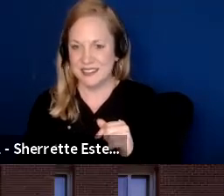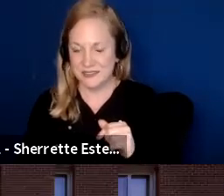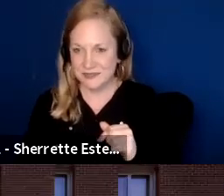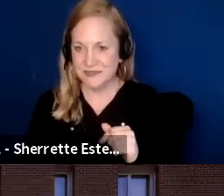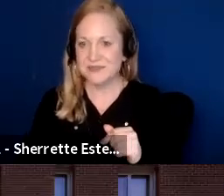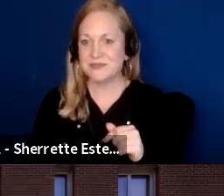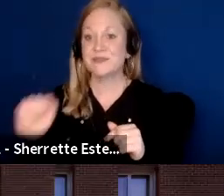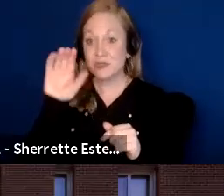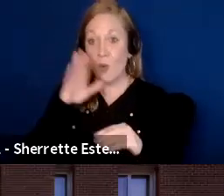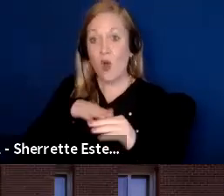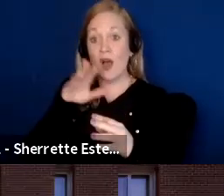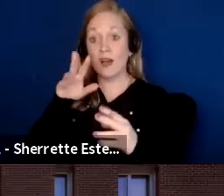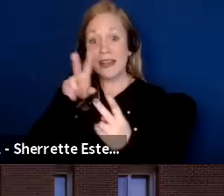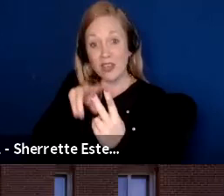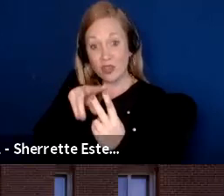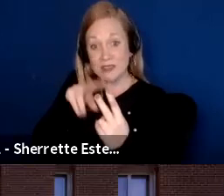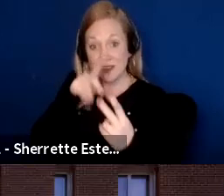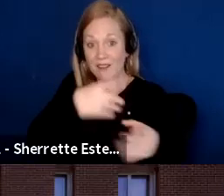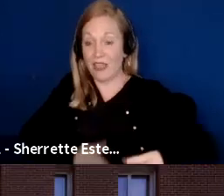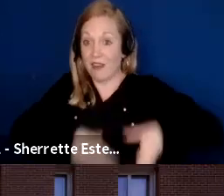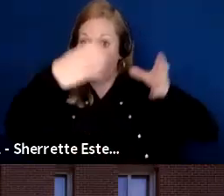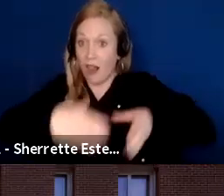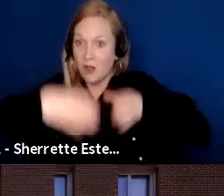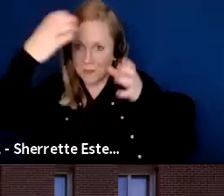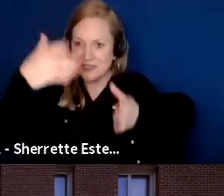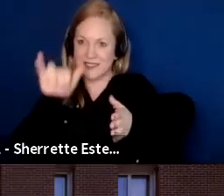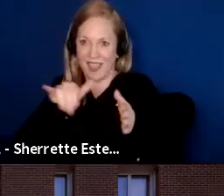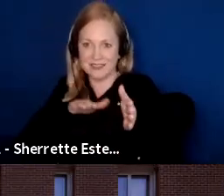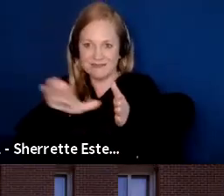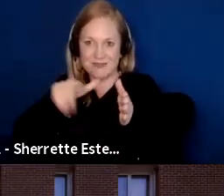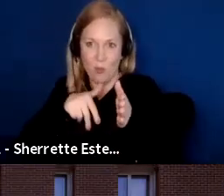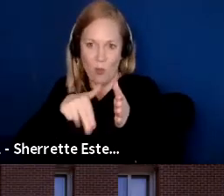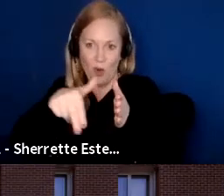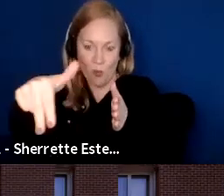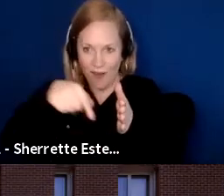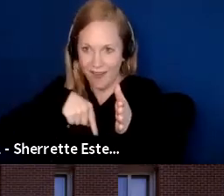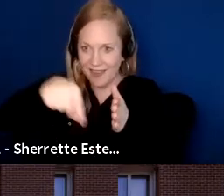So on either side of the columns is the walkway. So that helps the